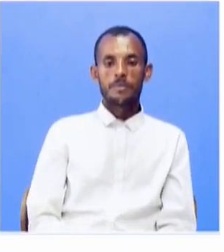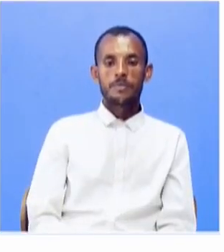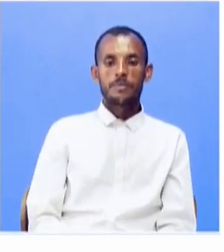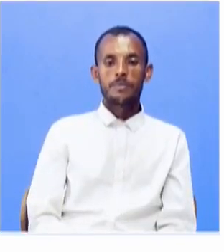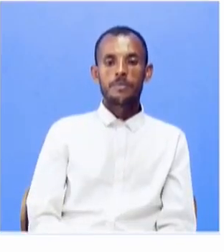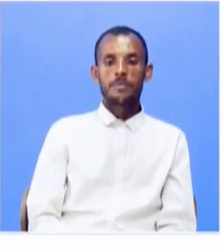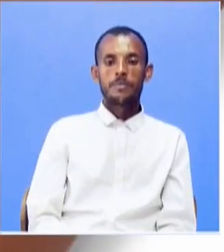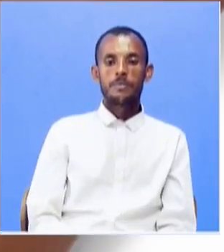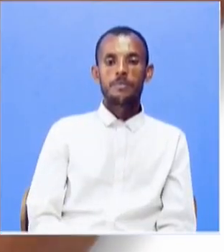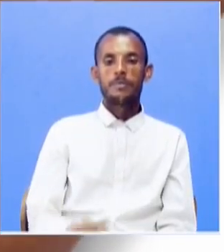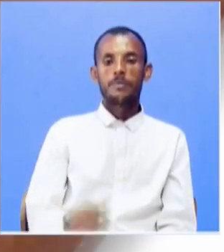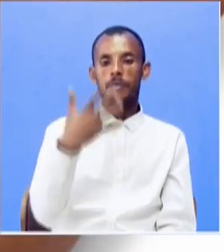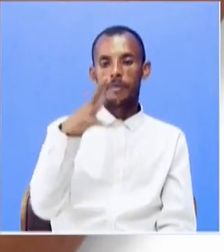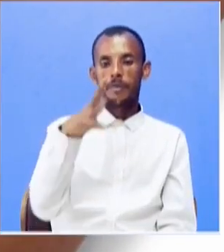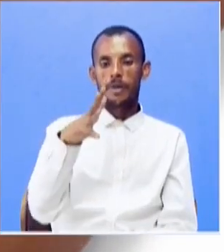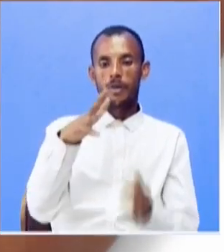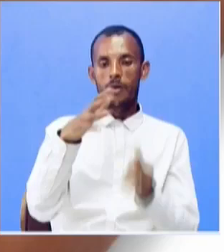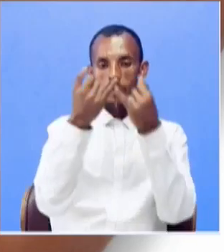15 over